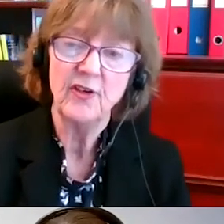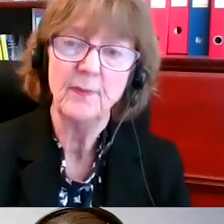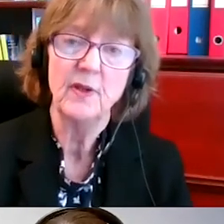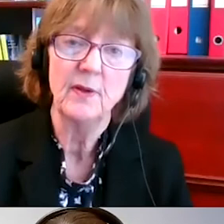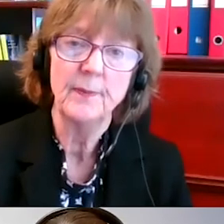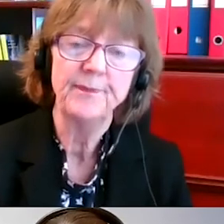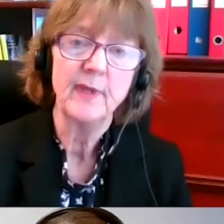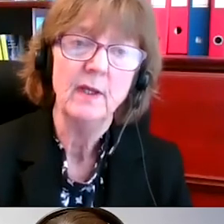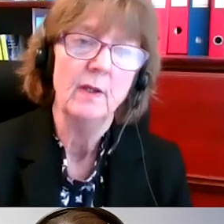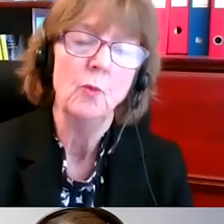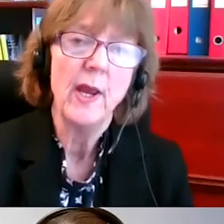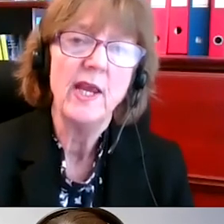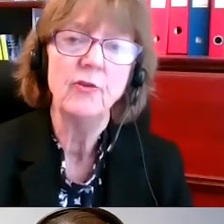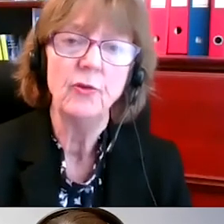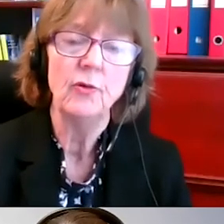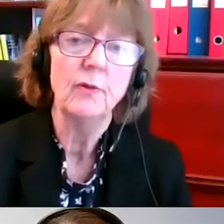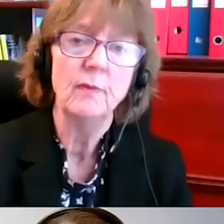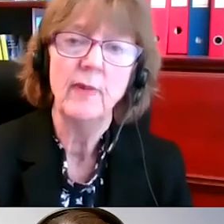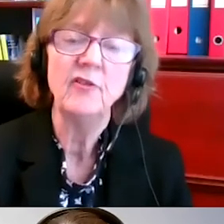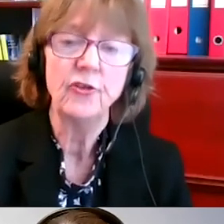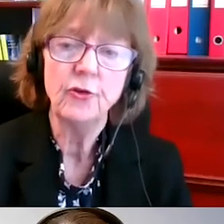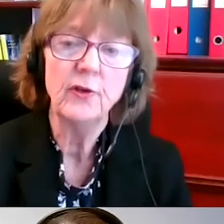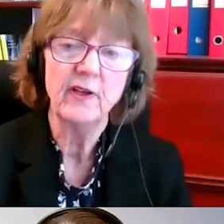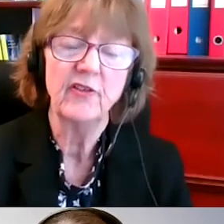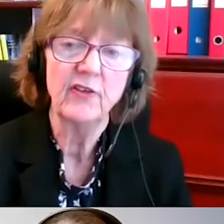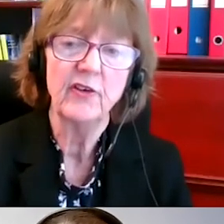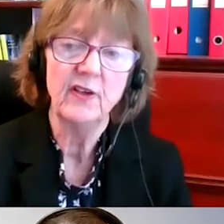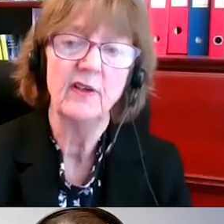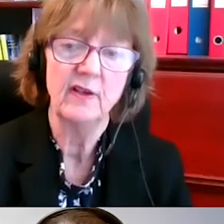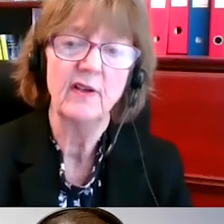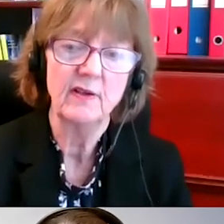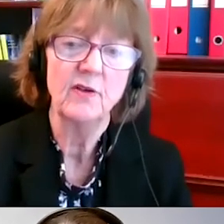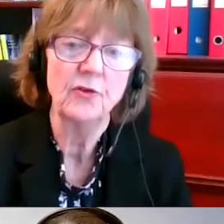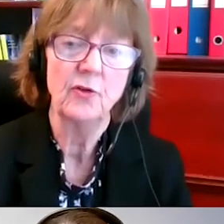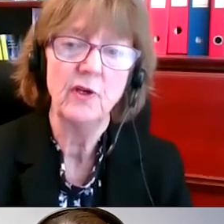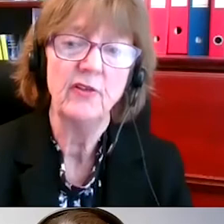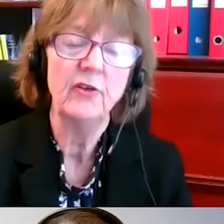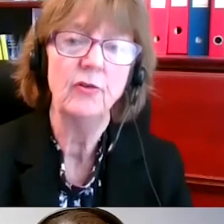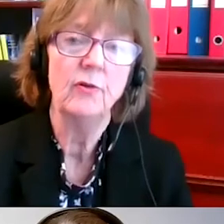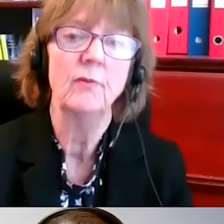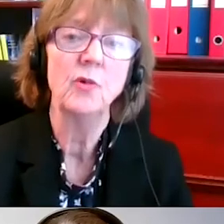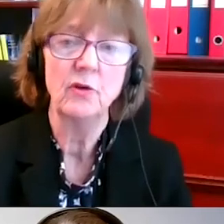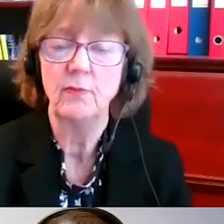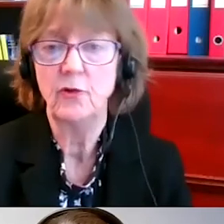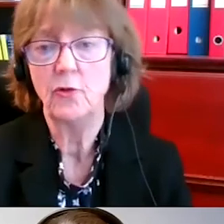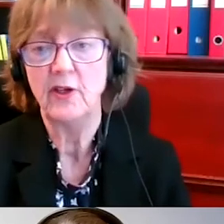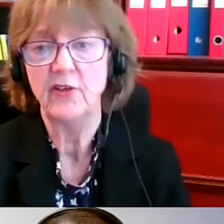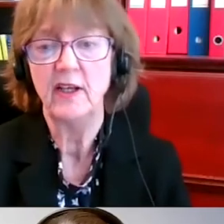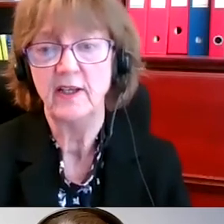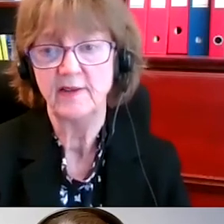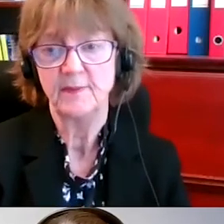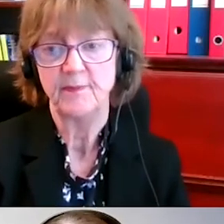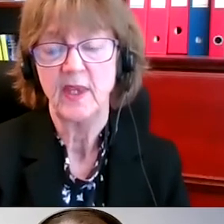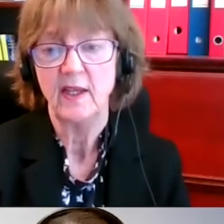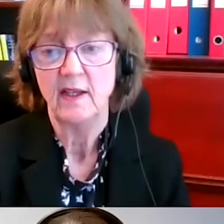important way to ensure that children are not only listened to more